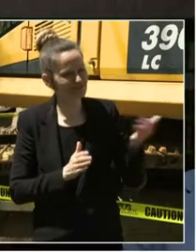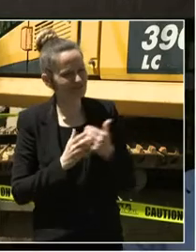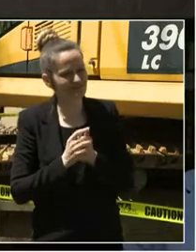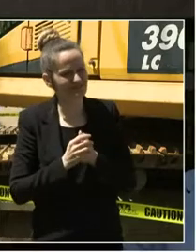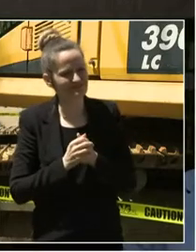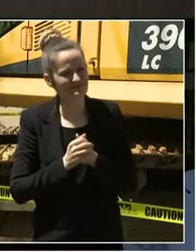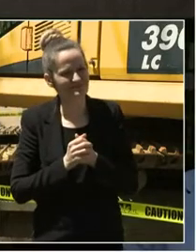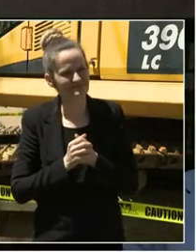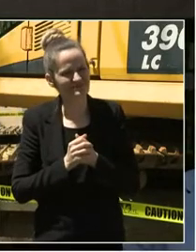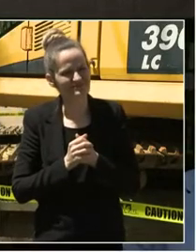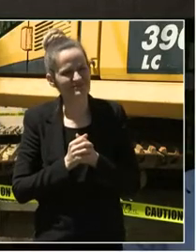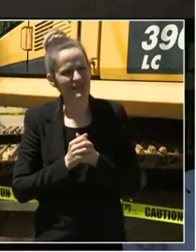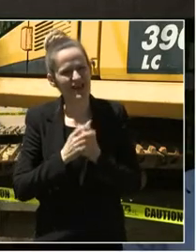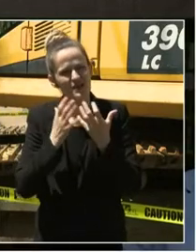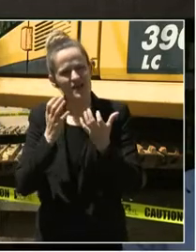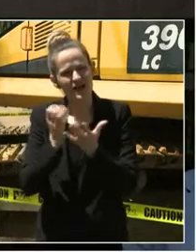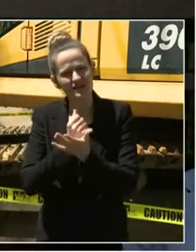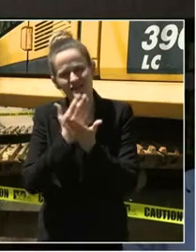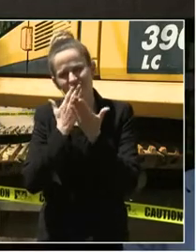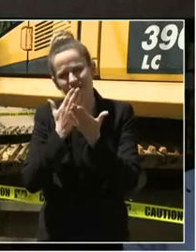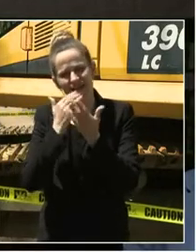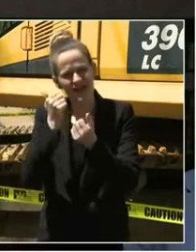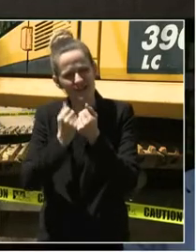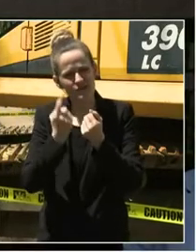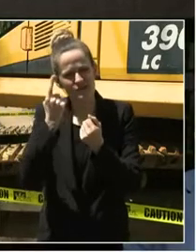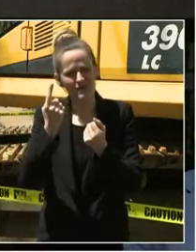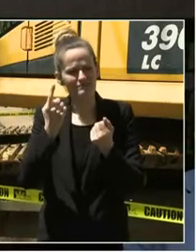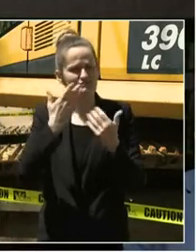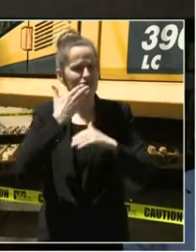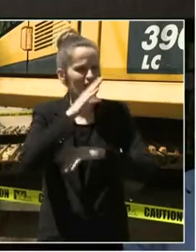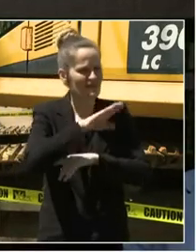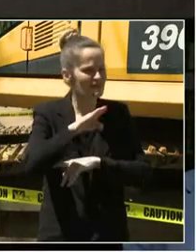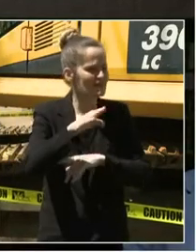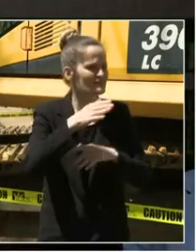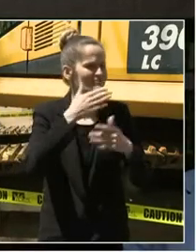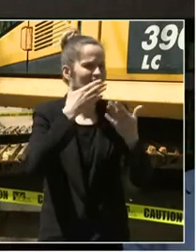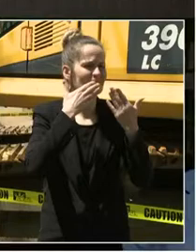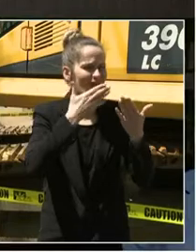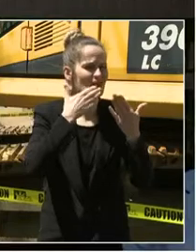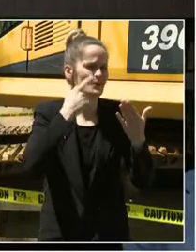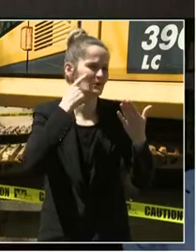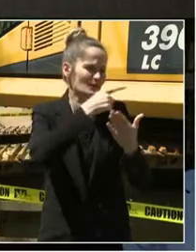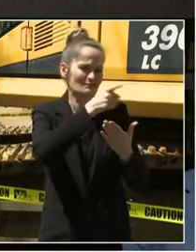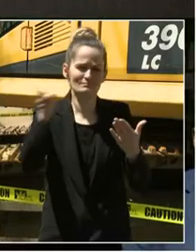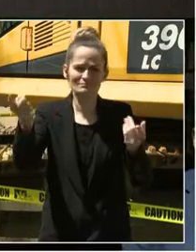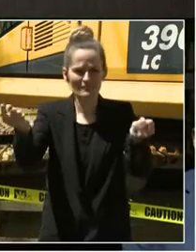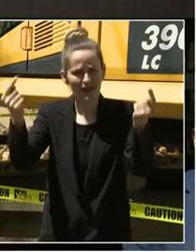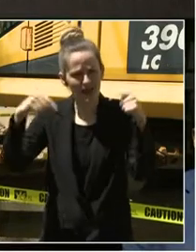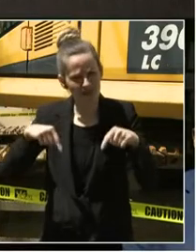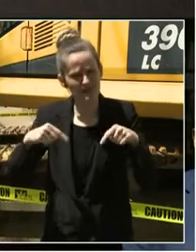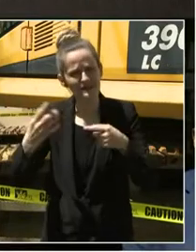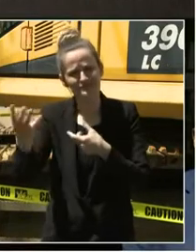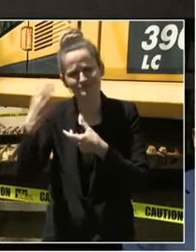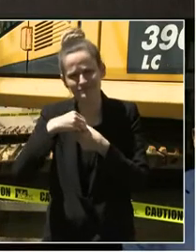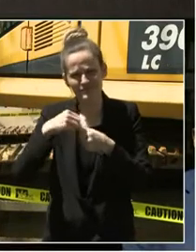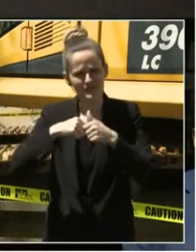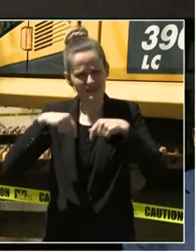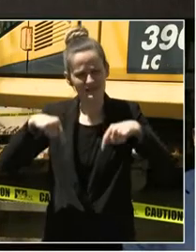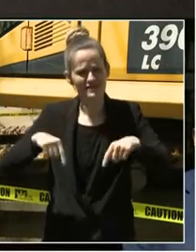thank everybody and say good afternoon to you for coming to be a part of this great